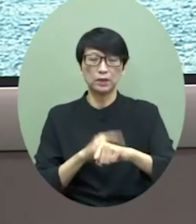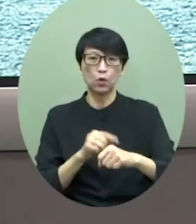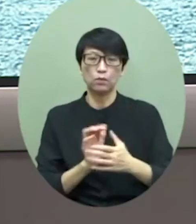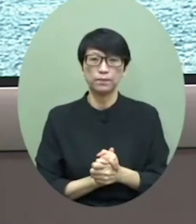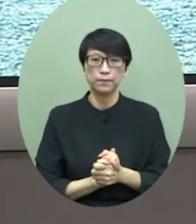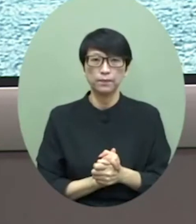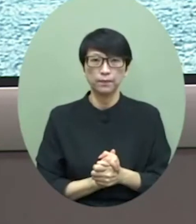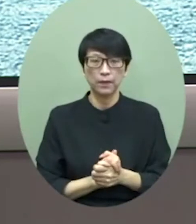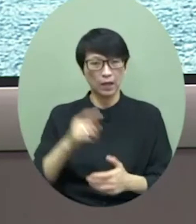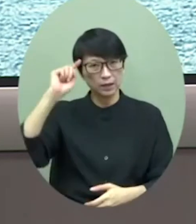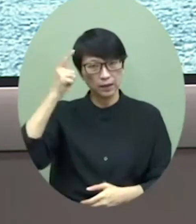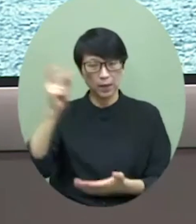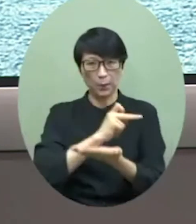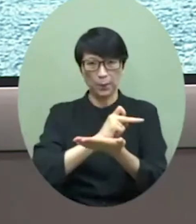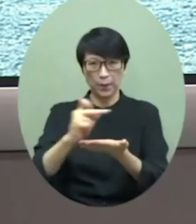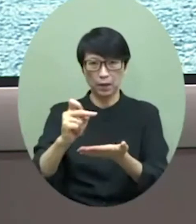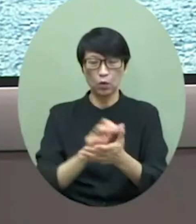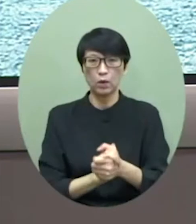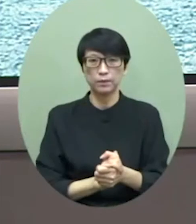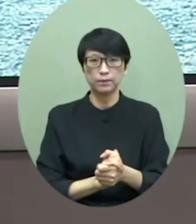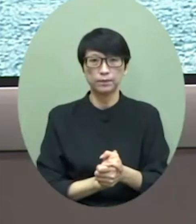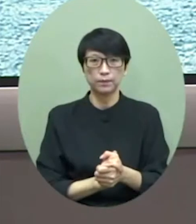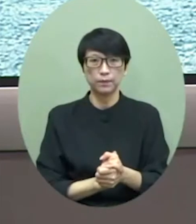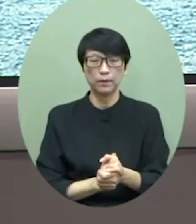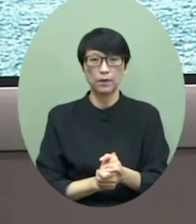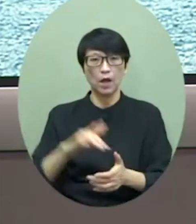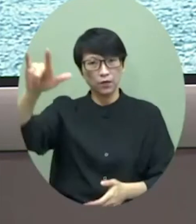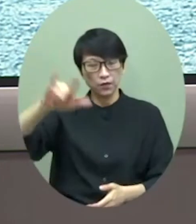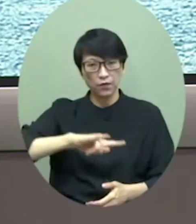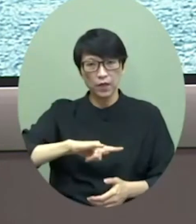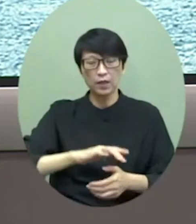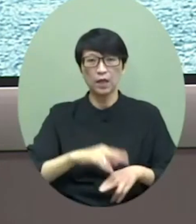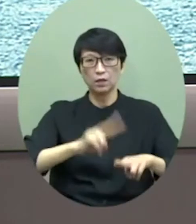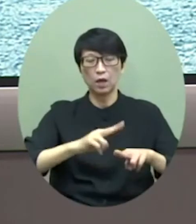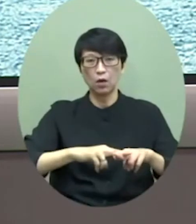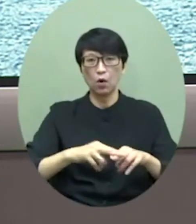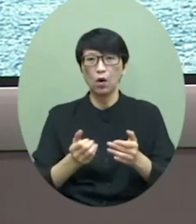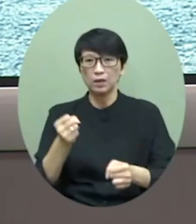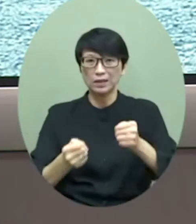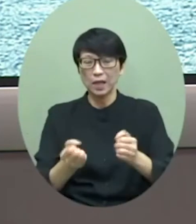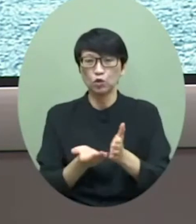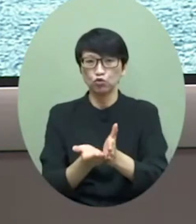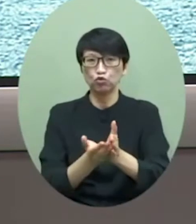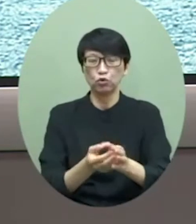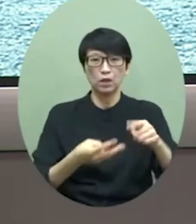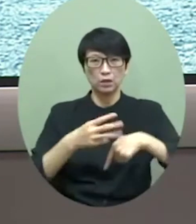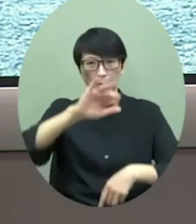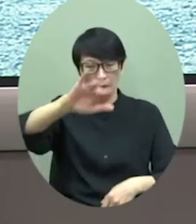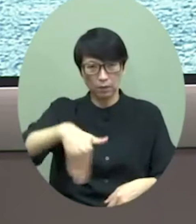we have taken strong measures to try to reduce the number of arrivals. Now, in